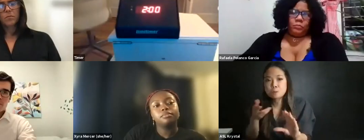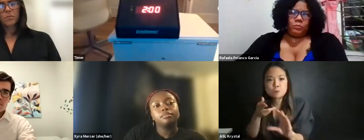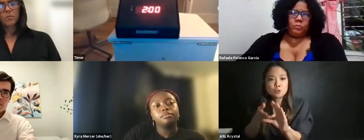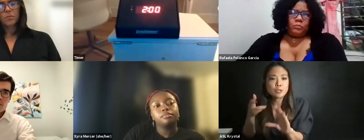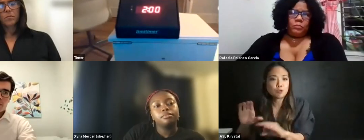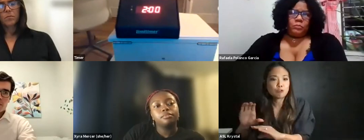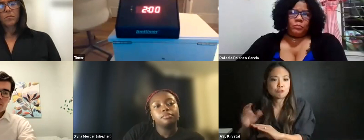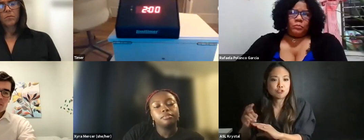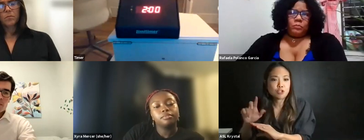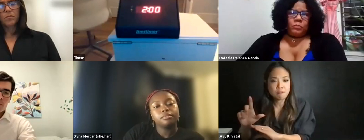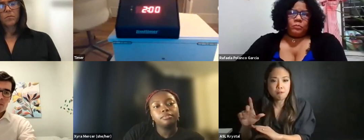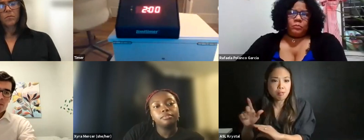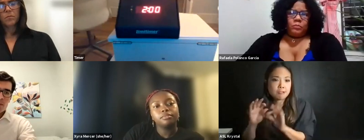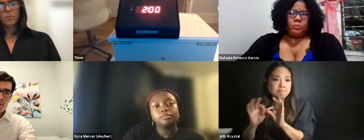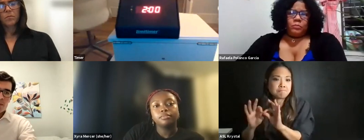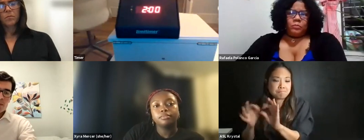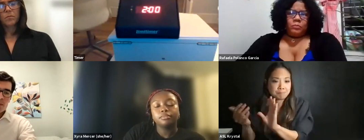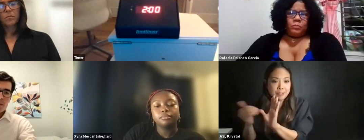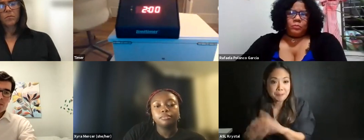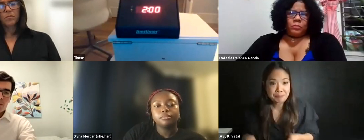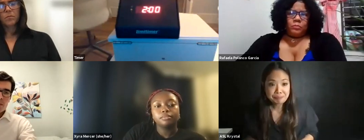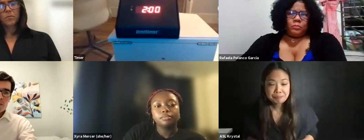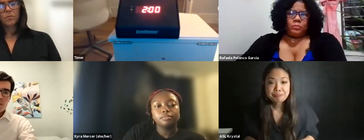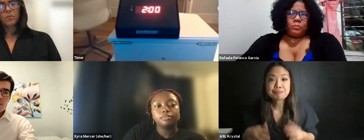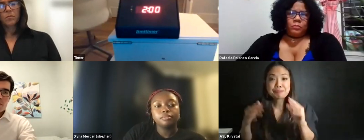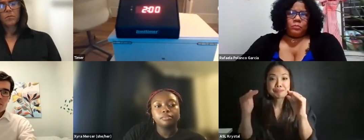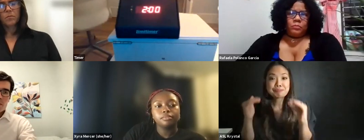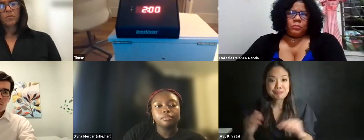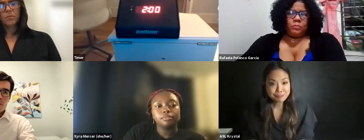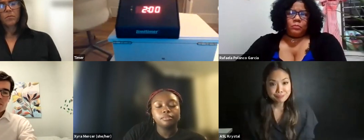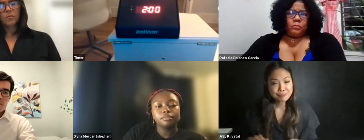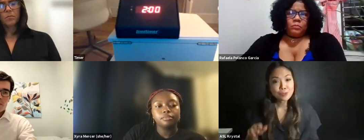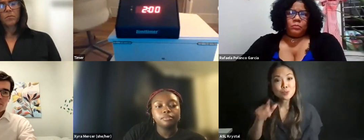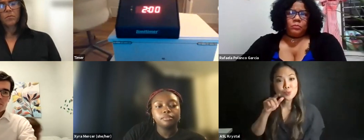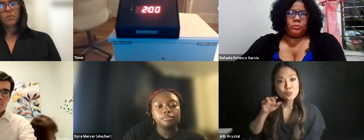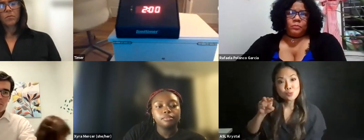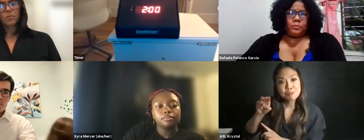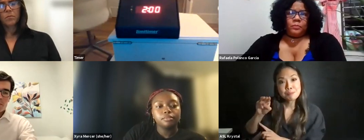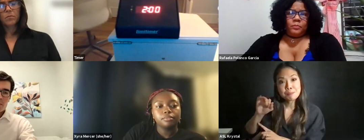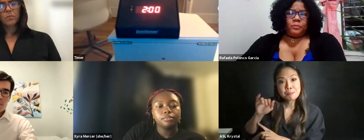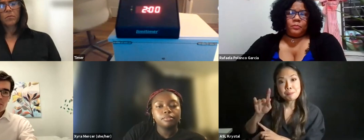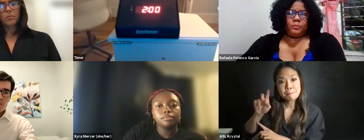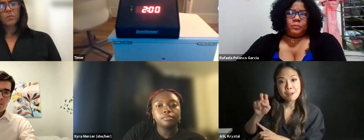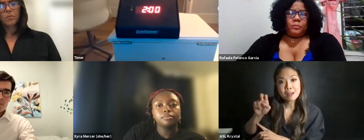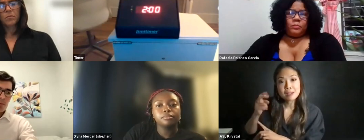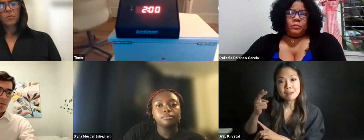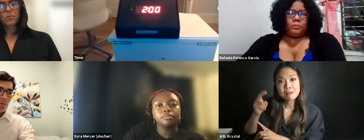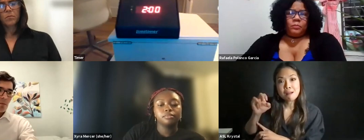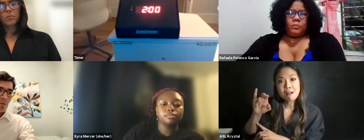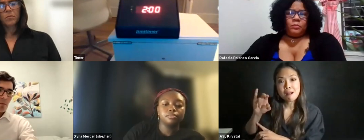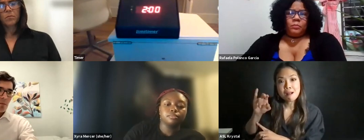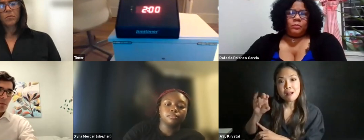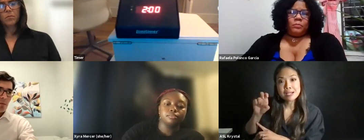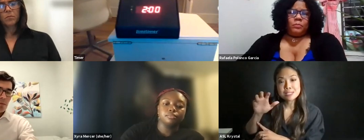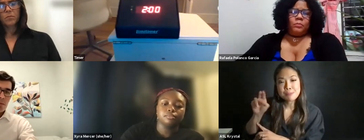we'll move on to our next group of speakers starting with mike heischman followed by john mudd